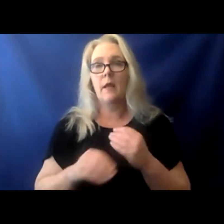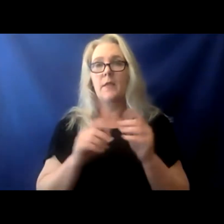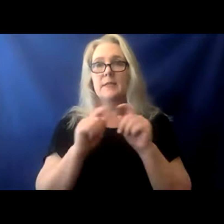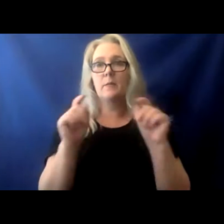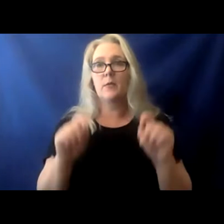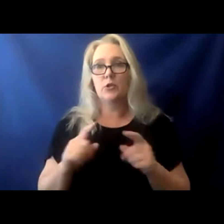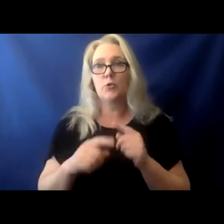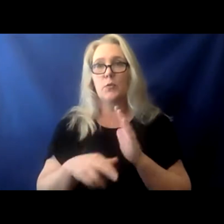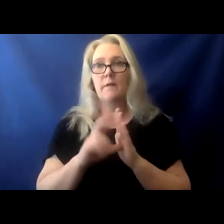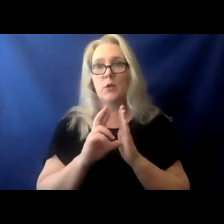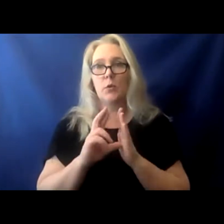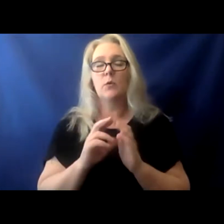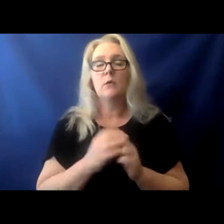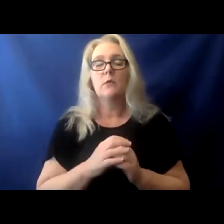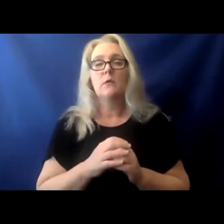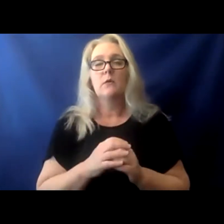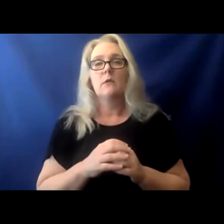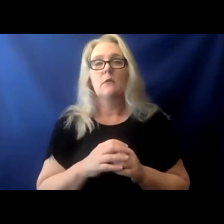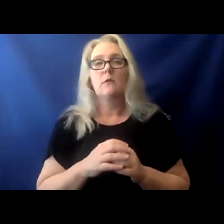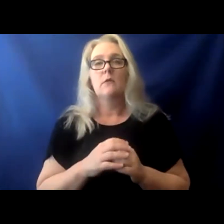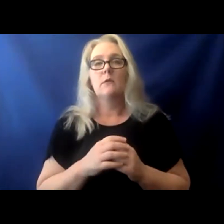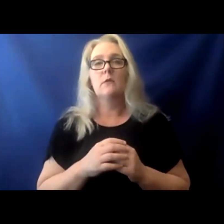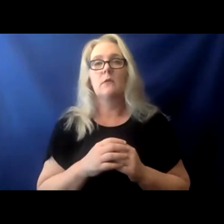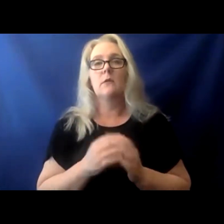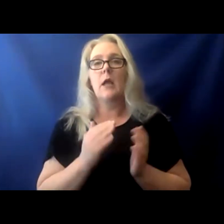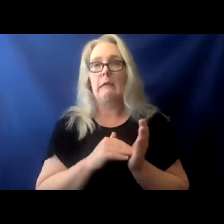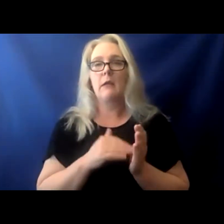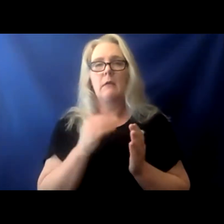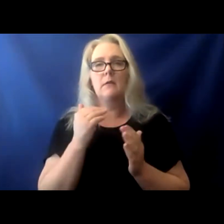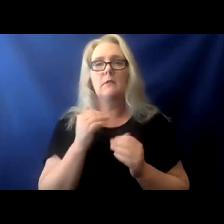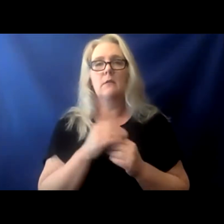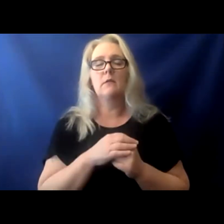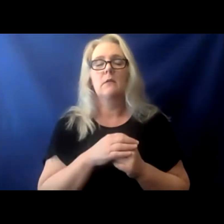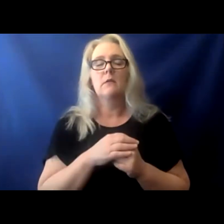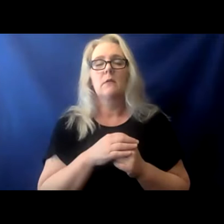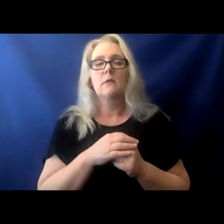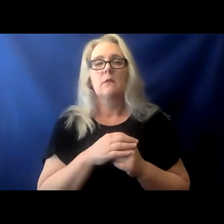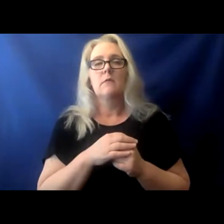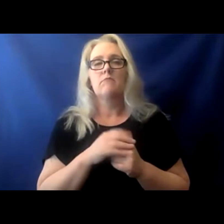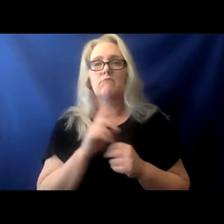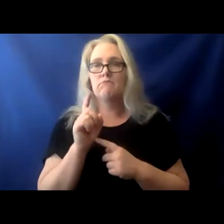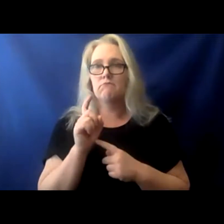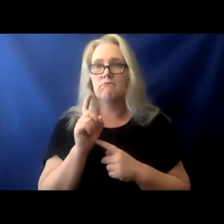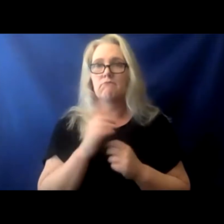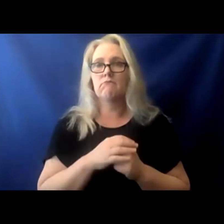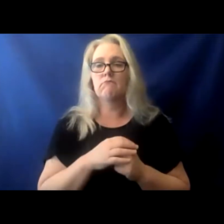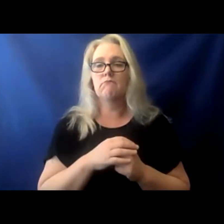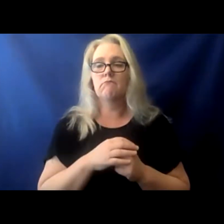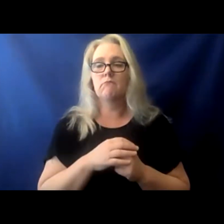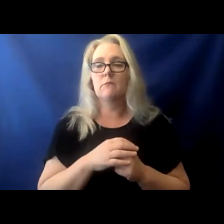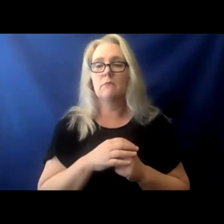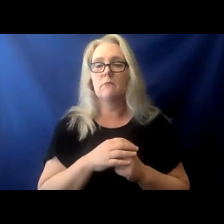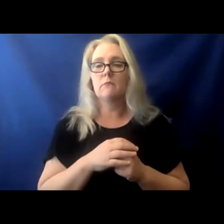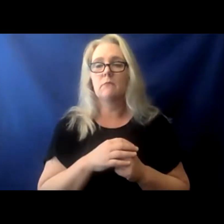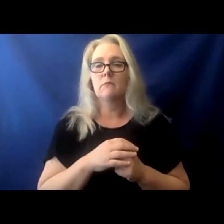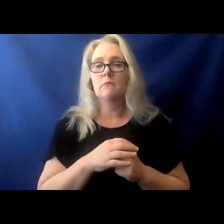as a prompt. And then again, thinking through this notion of, are there a handful of key aging,